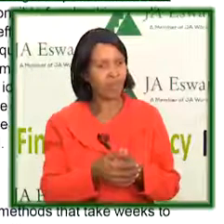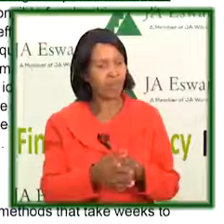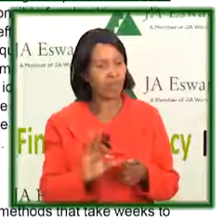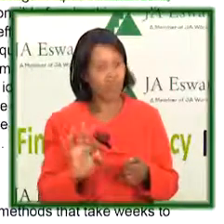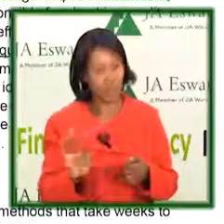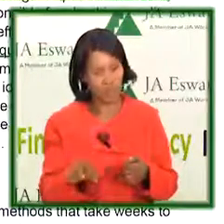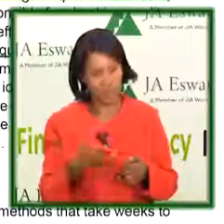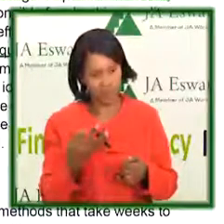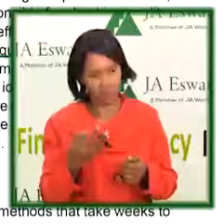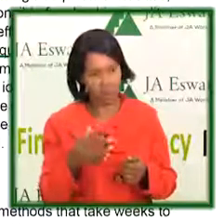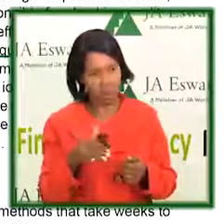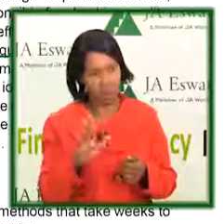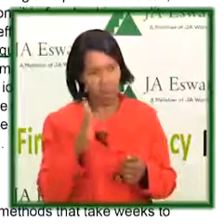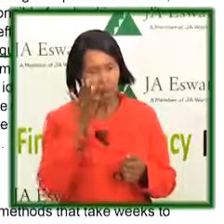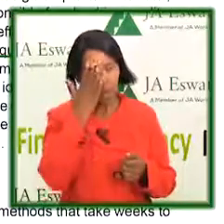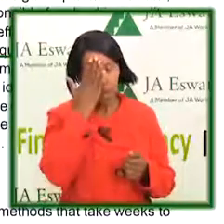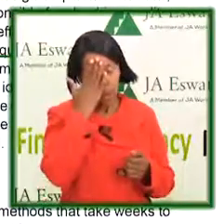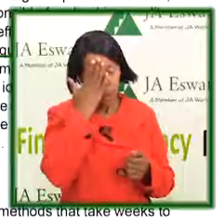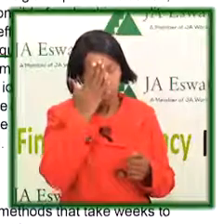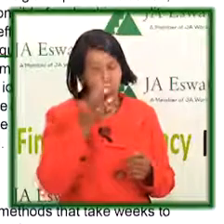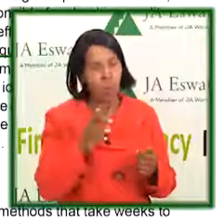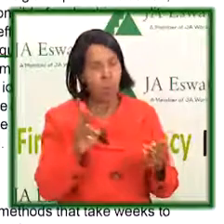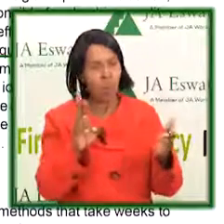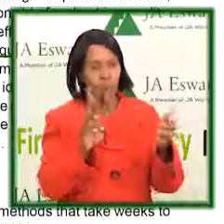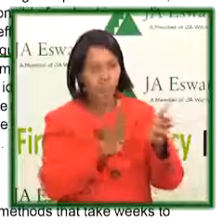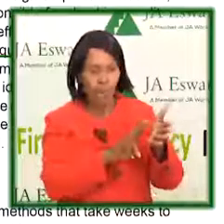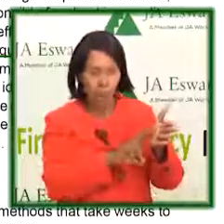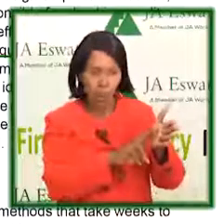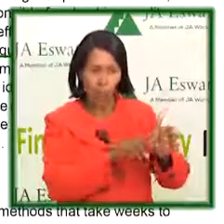Number three, maintain records. Keep a record of the nature